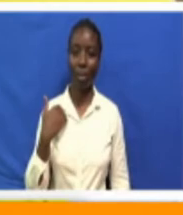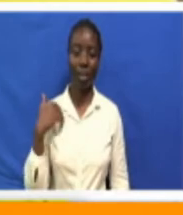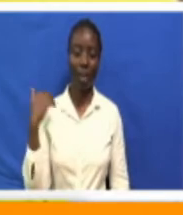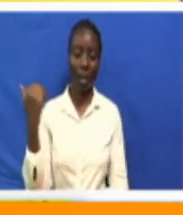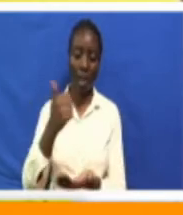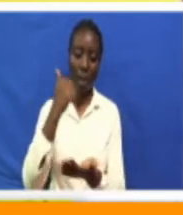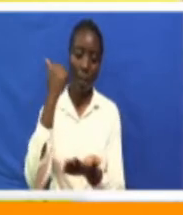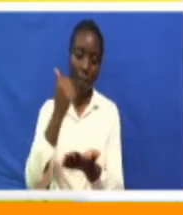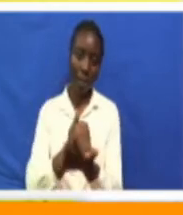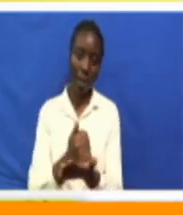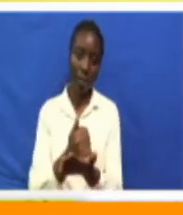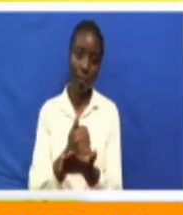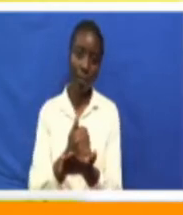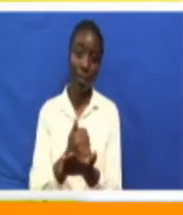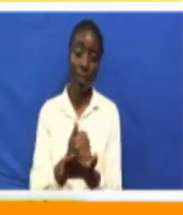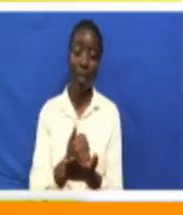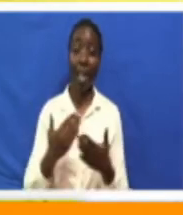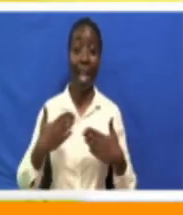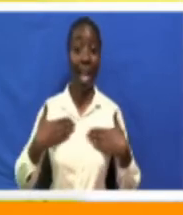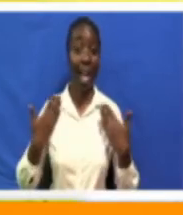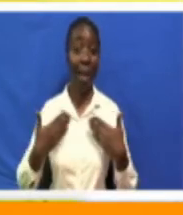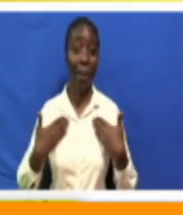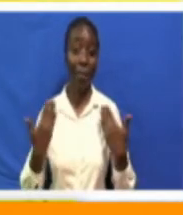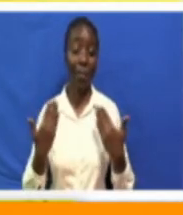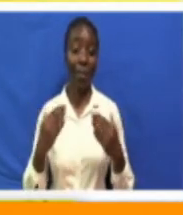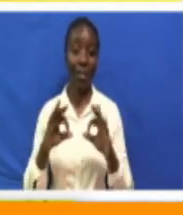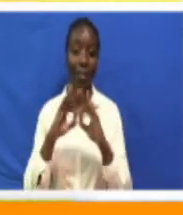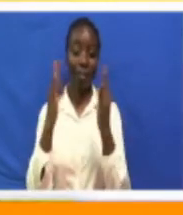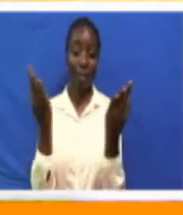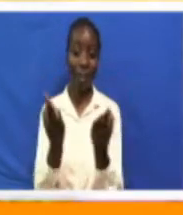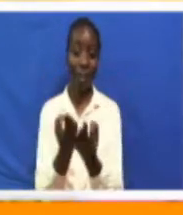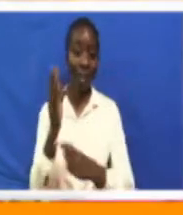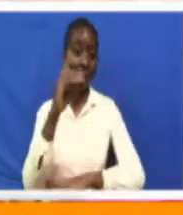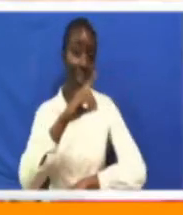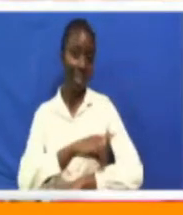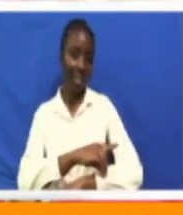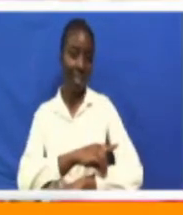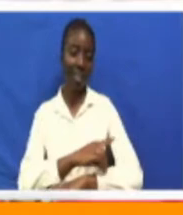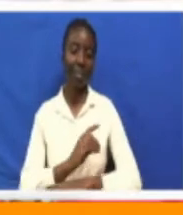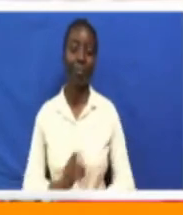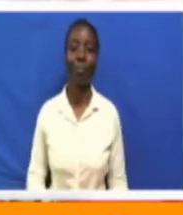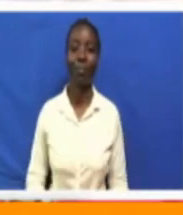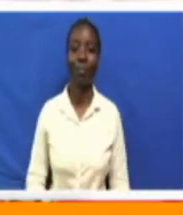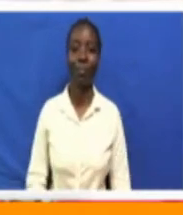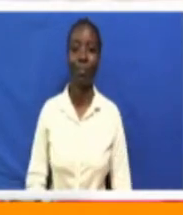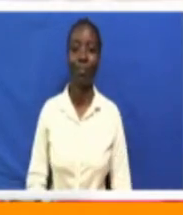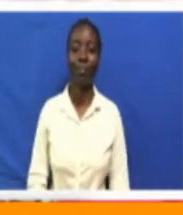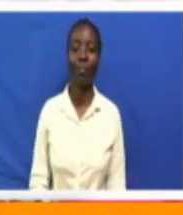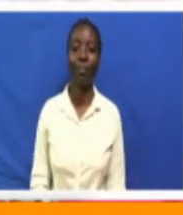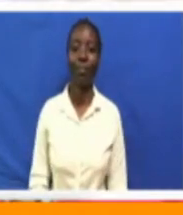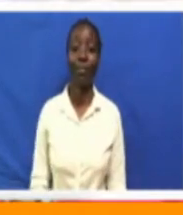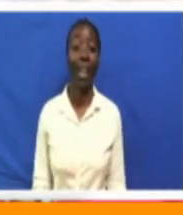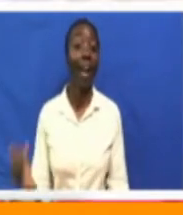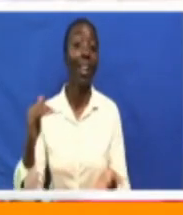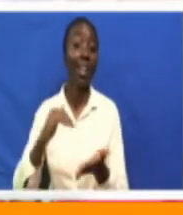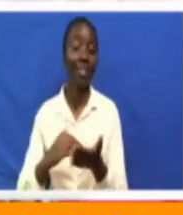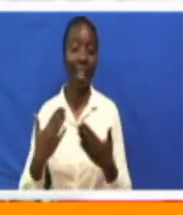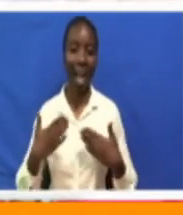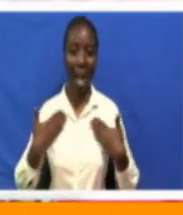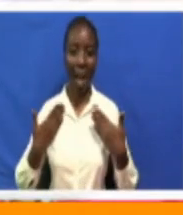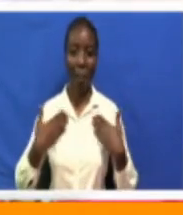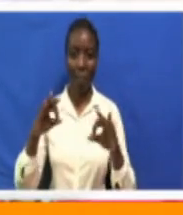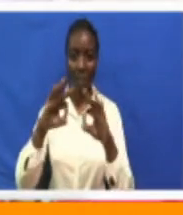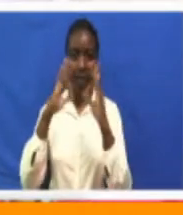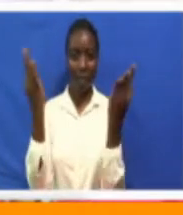Spirit so happy they again happy